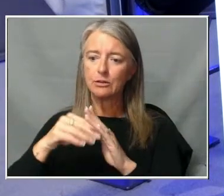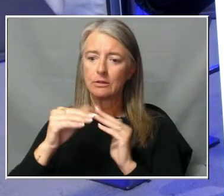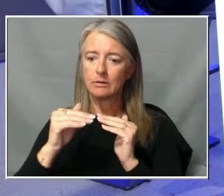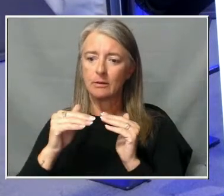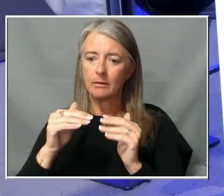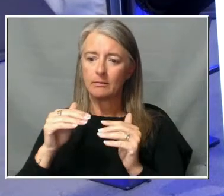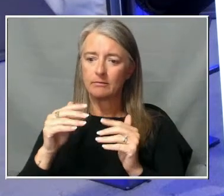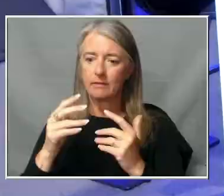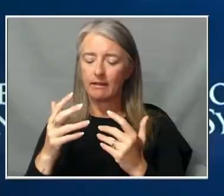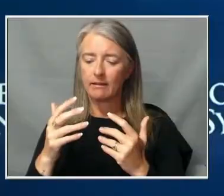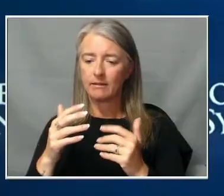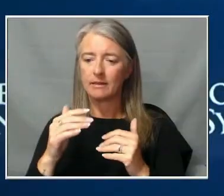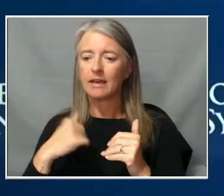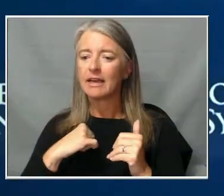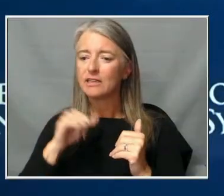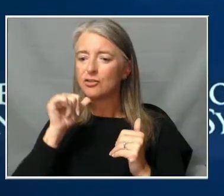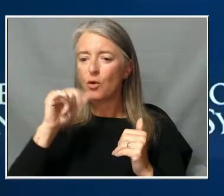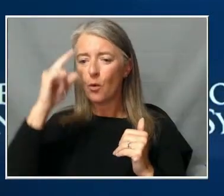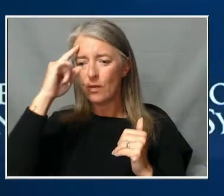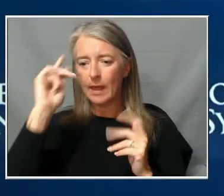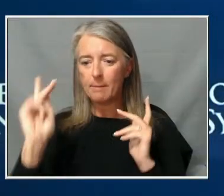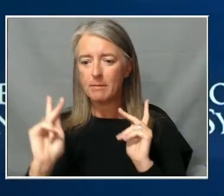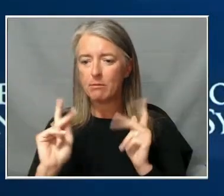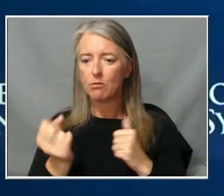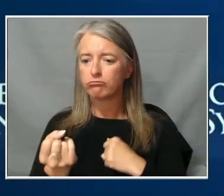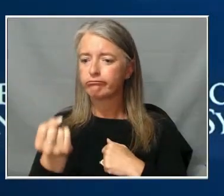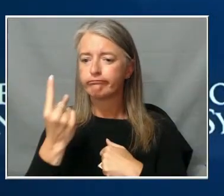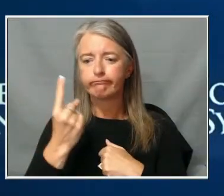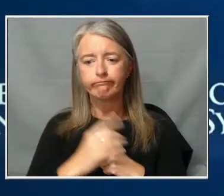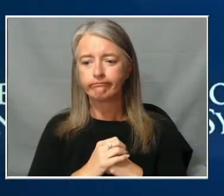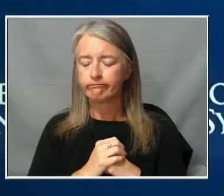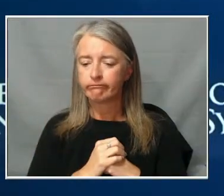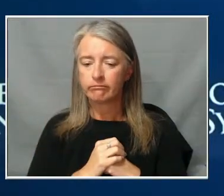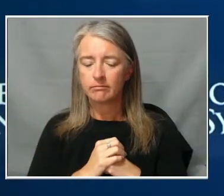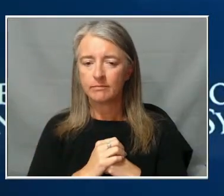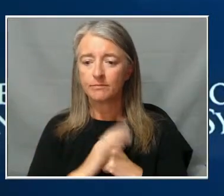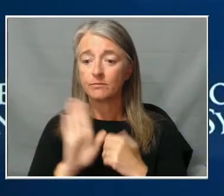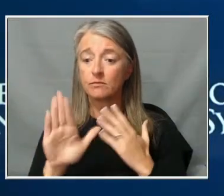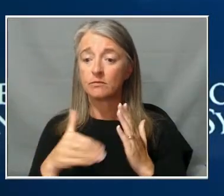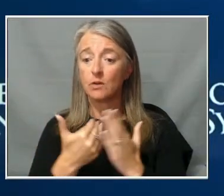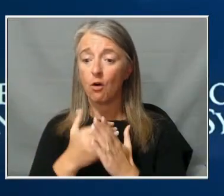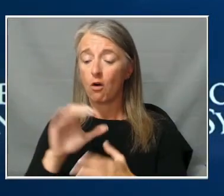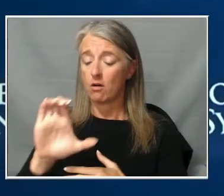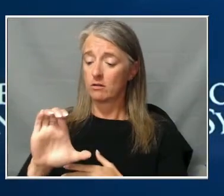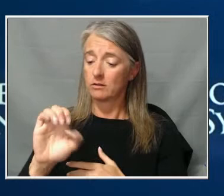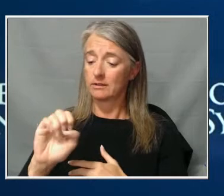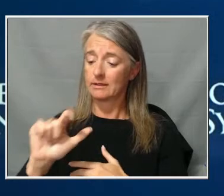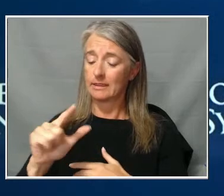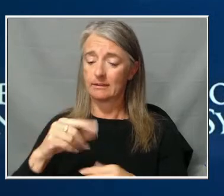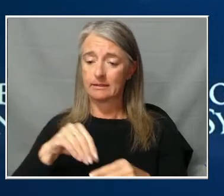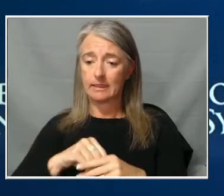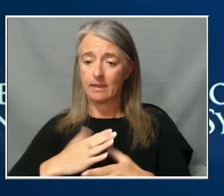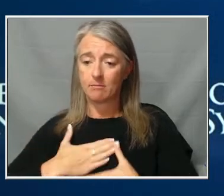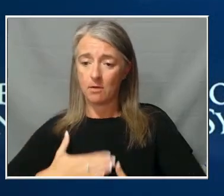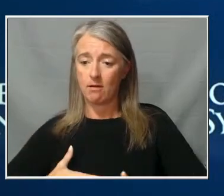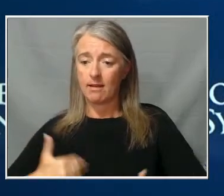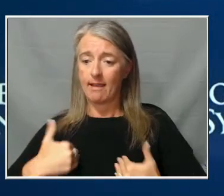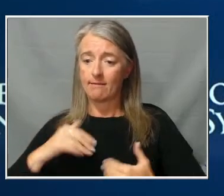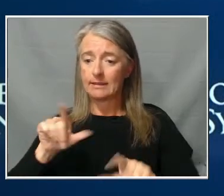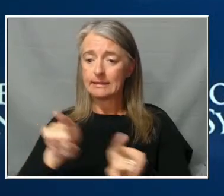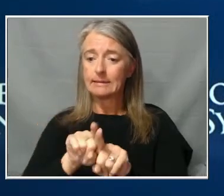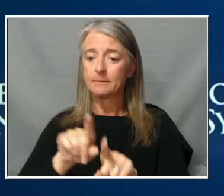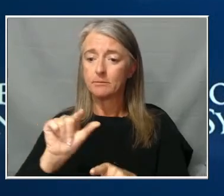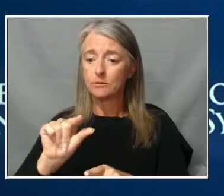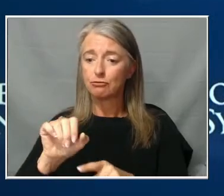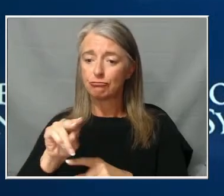think people necessarily understand that, but you know, all the cells in the body have the same genes, but they act